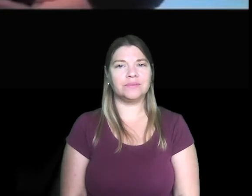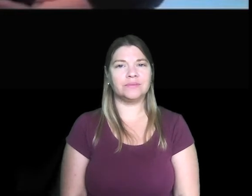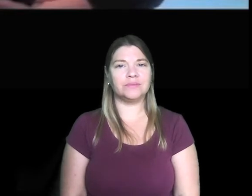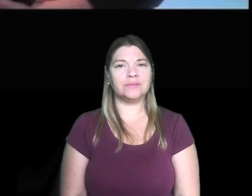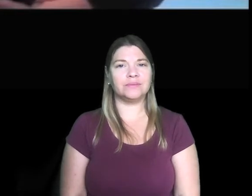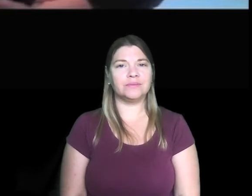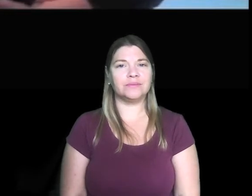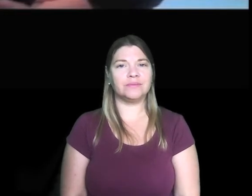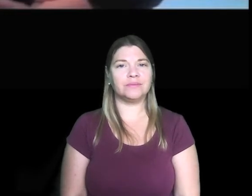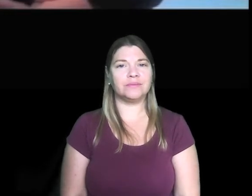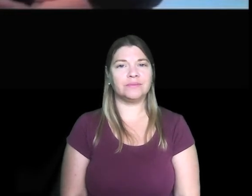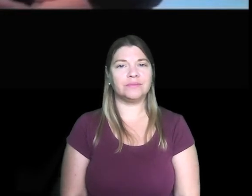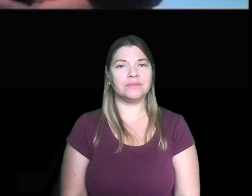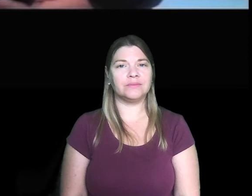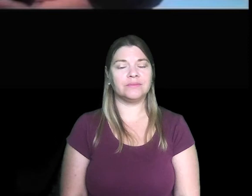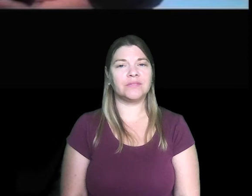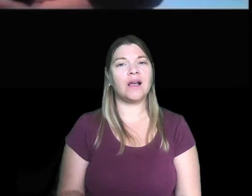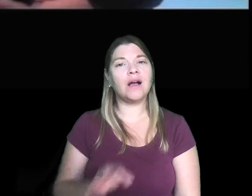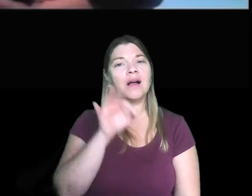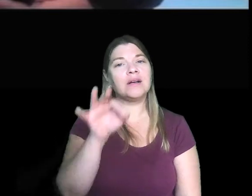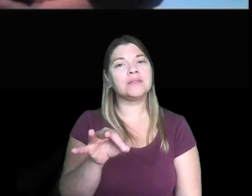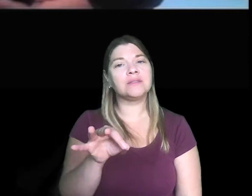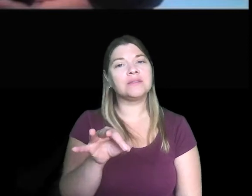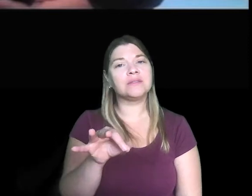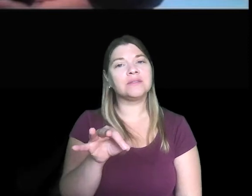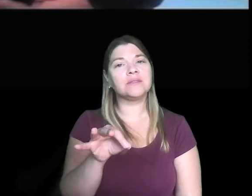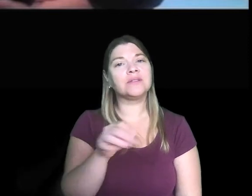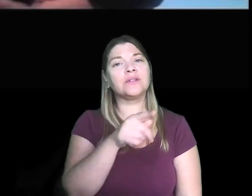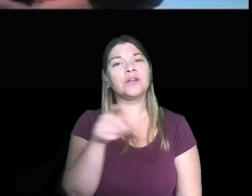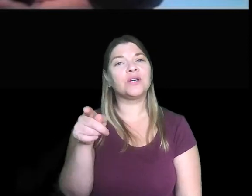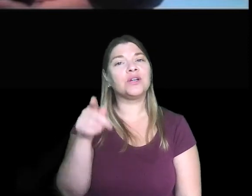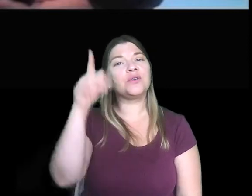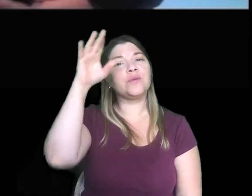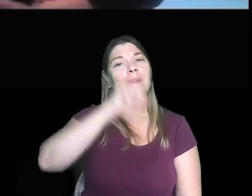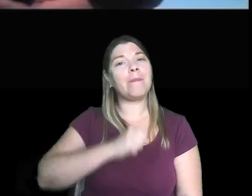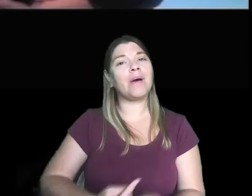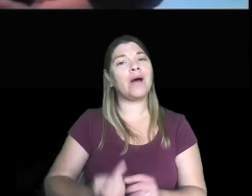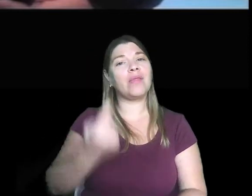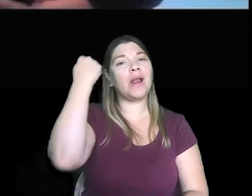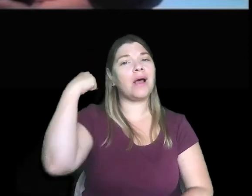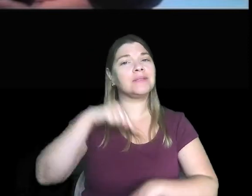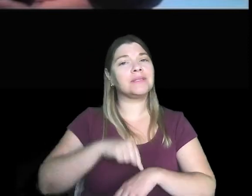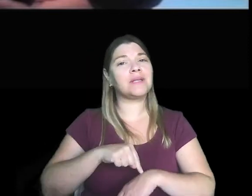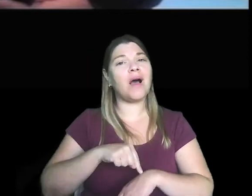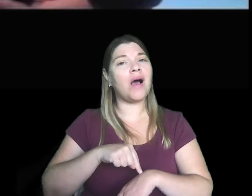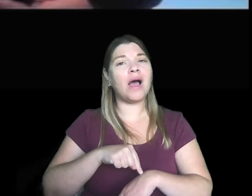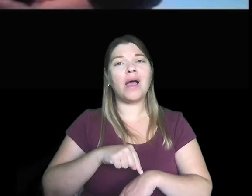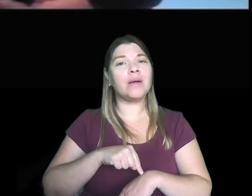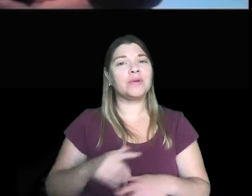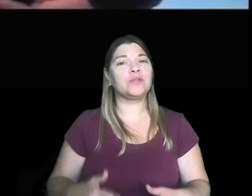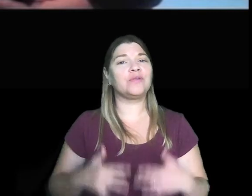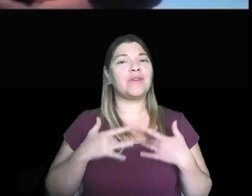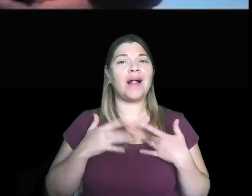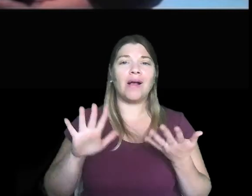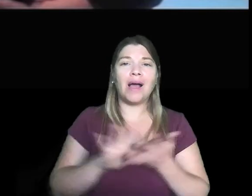Now, can you remember the last place you were that made you feel happy, supported, or empowered?